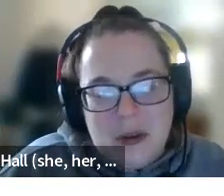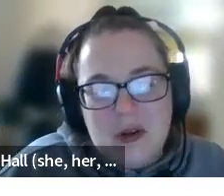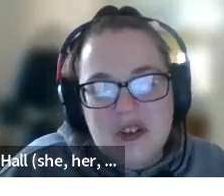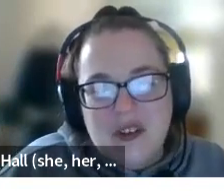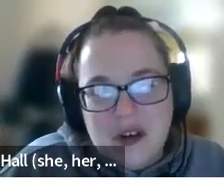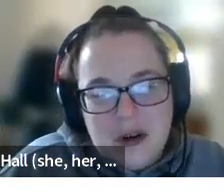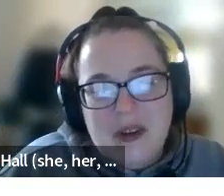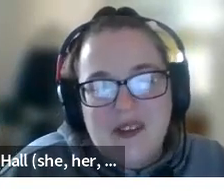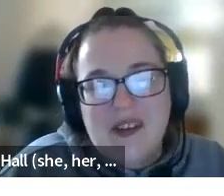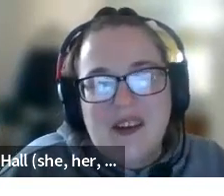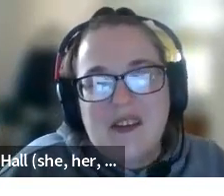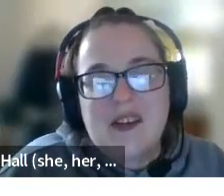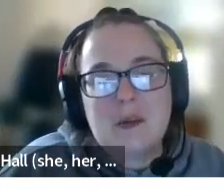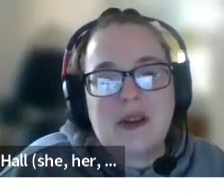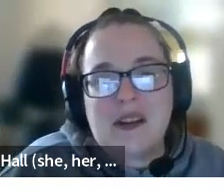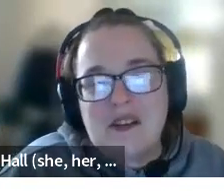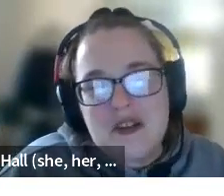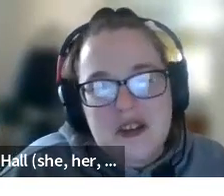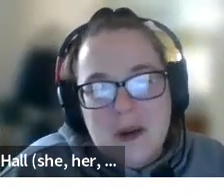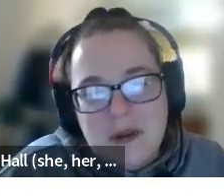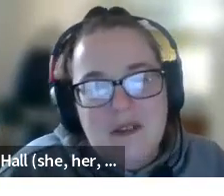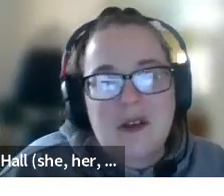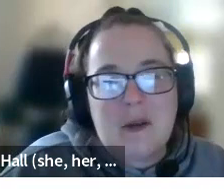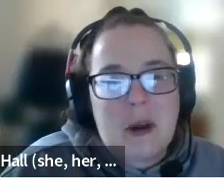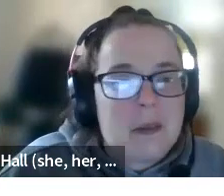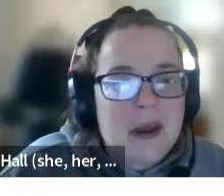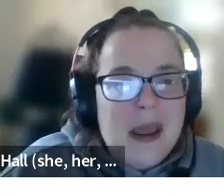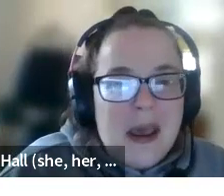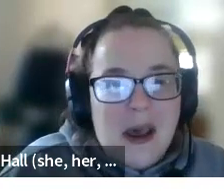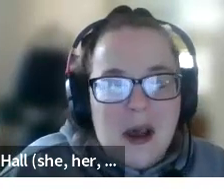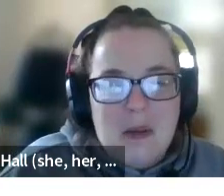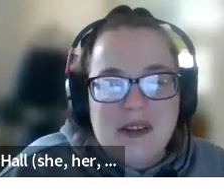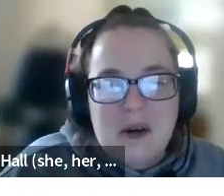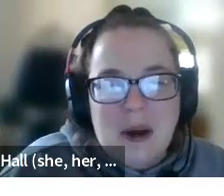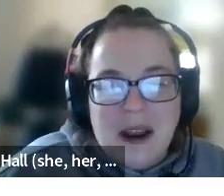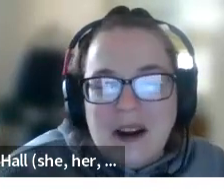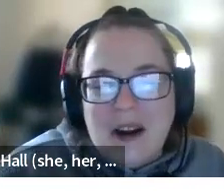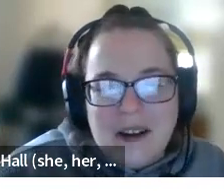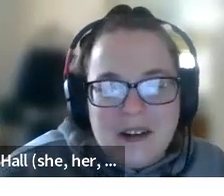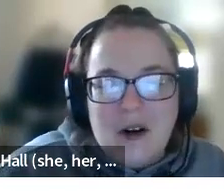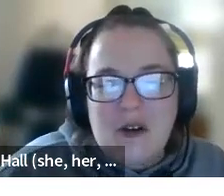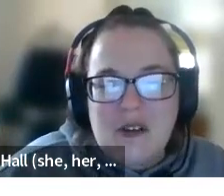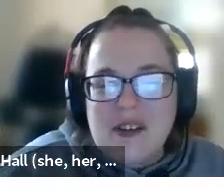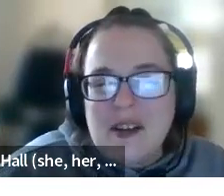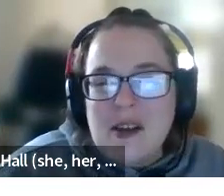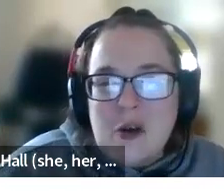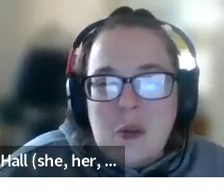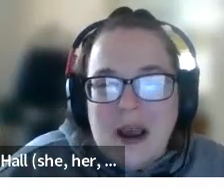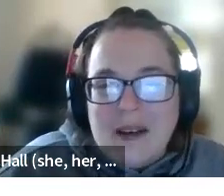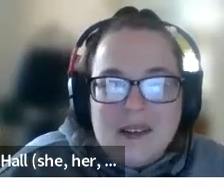to, push in the green bean seeds, and my sister's job to cover them up. So my garden